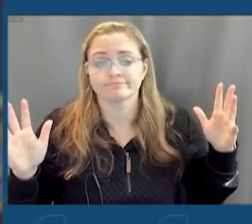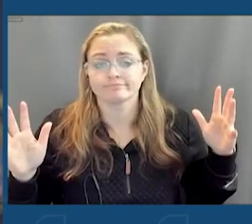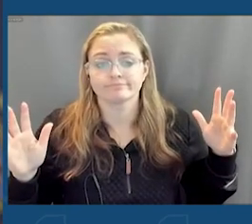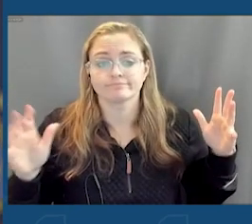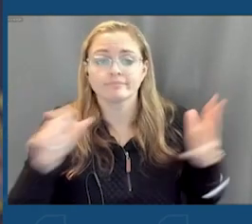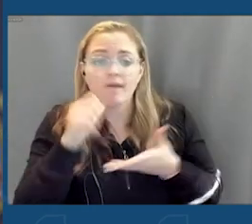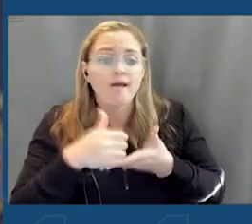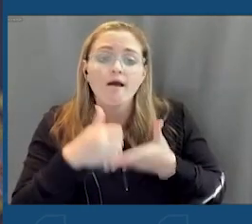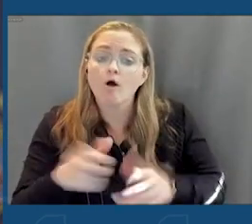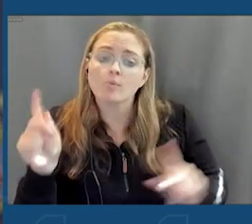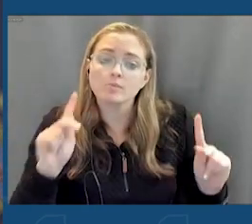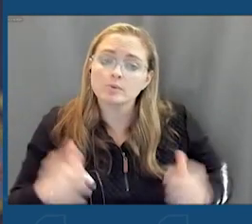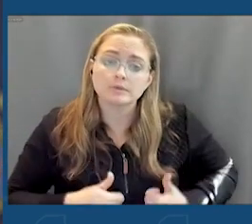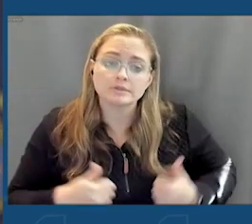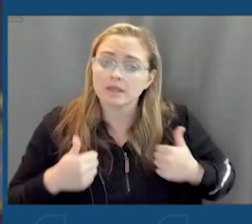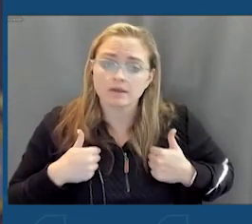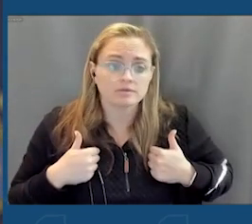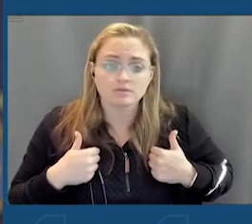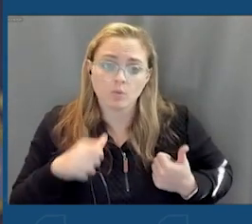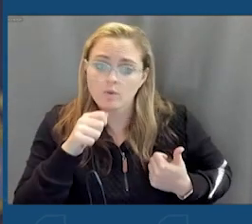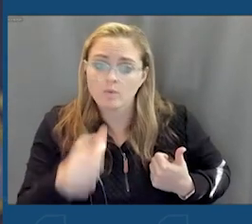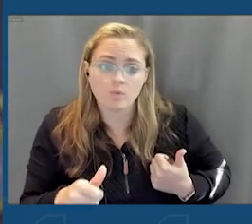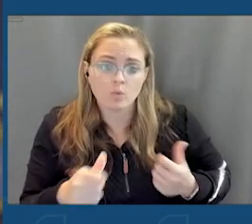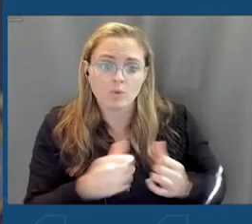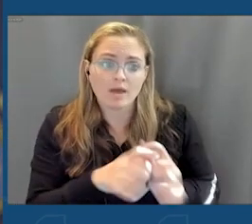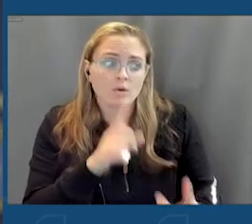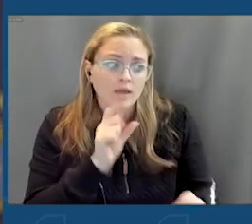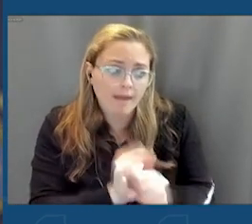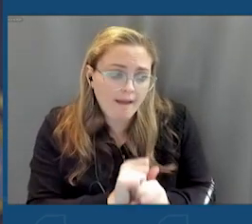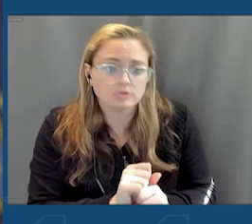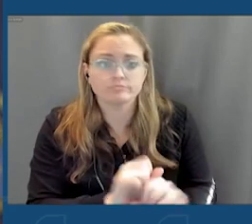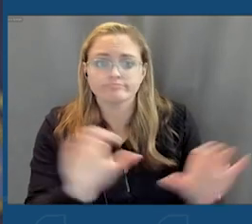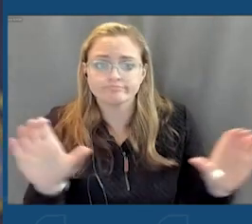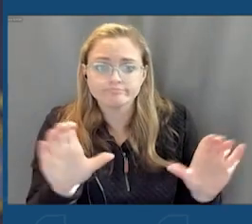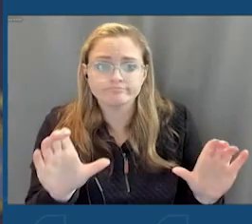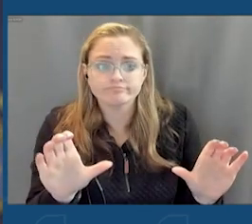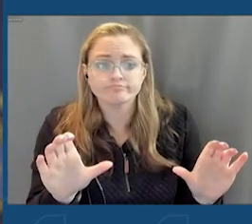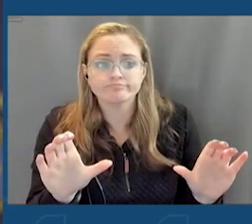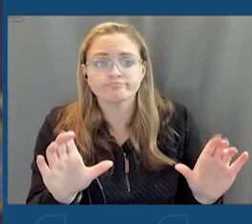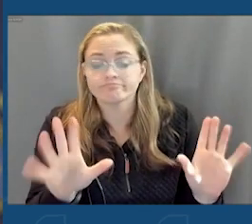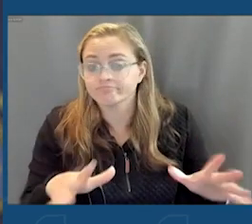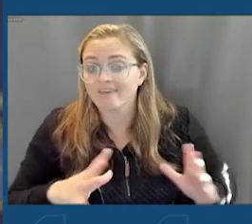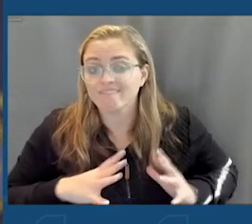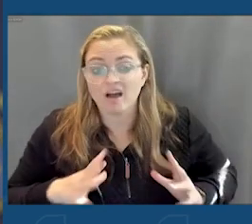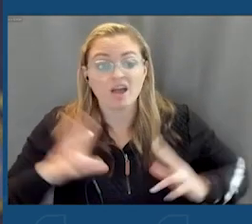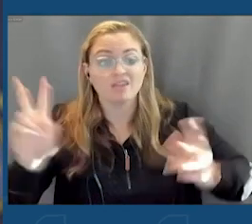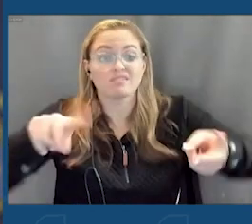helping people's lives. So I don't mind turning things upside down.